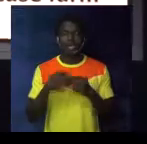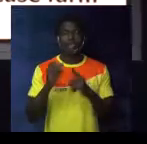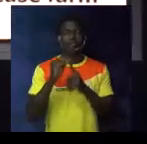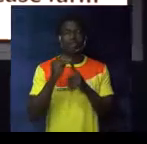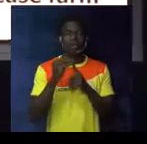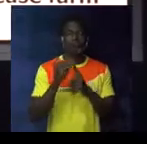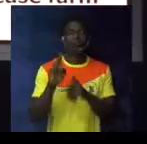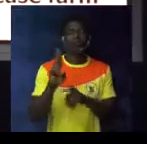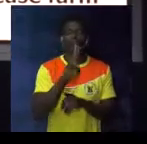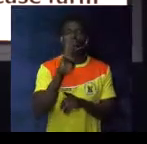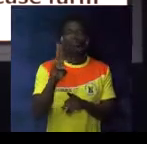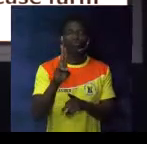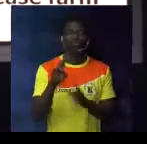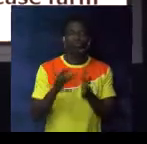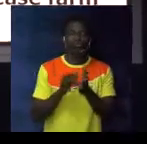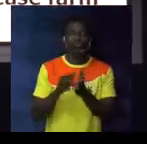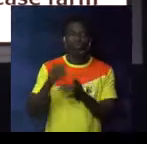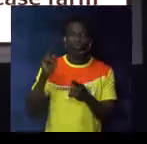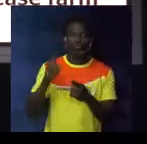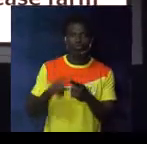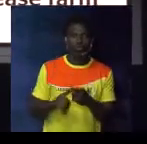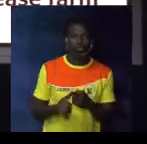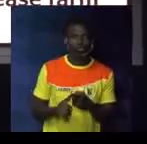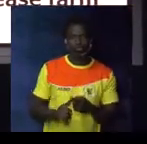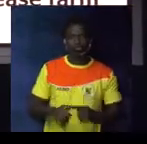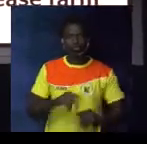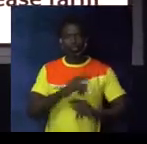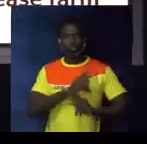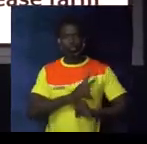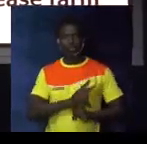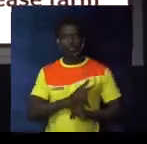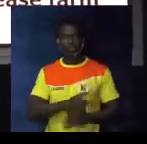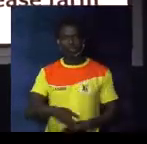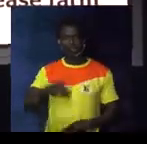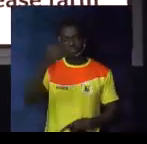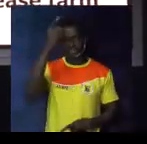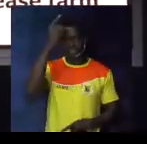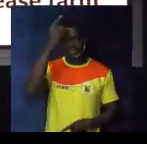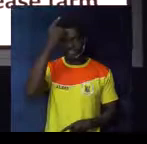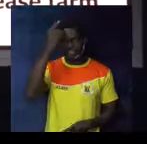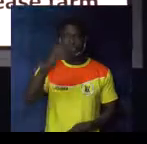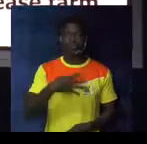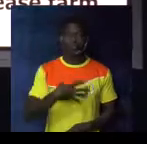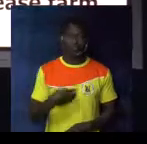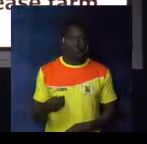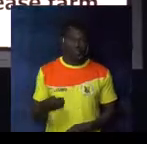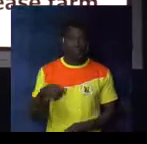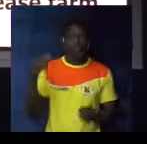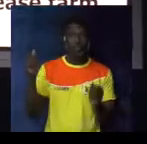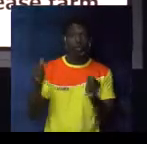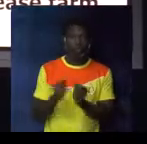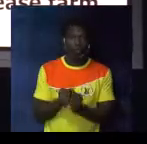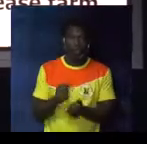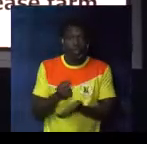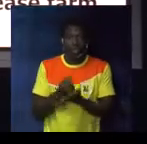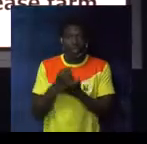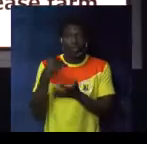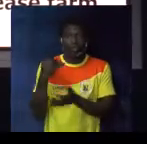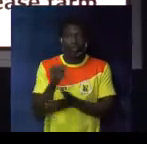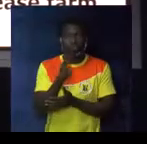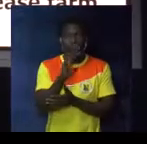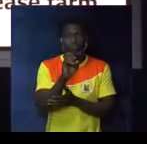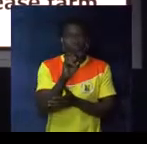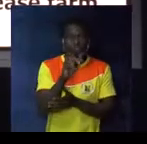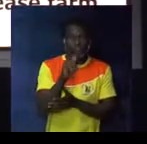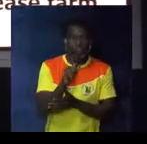too, they use drugs to prevent diseases. They use drugs to prevent diseases, and